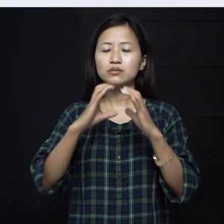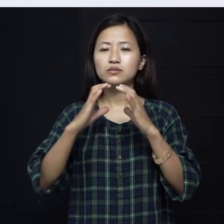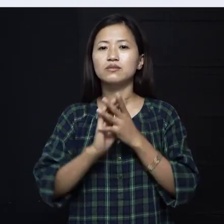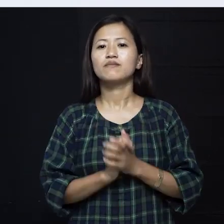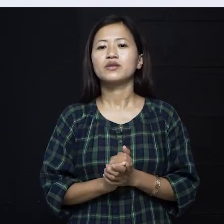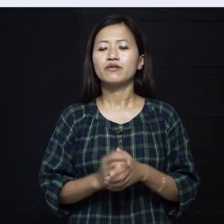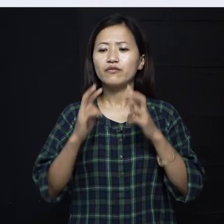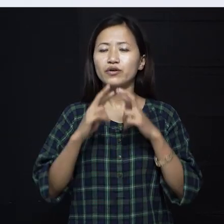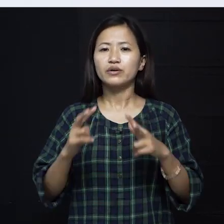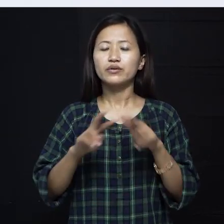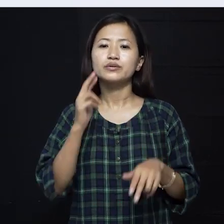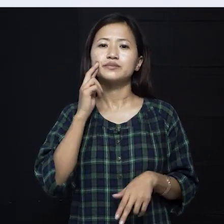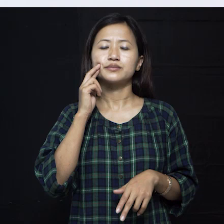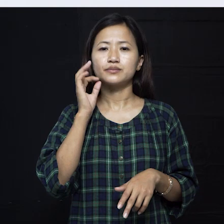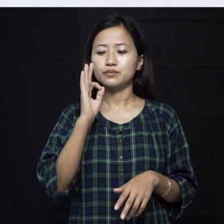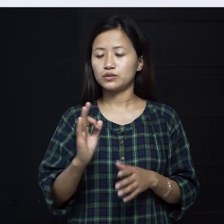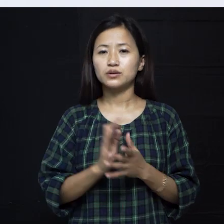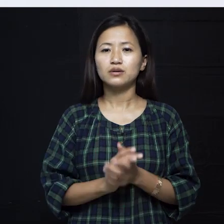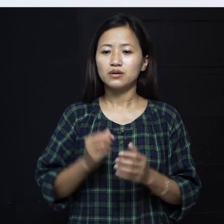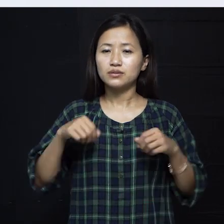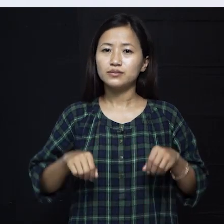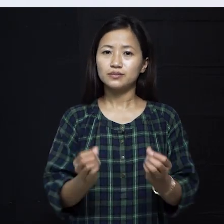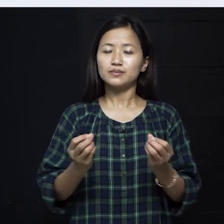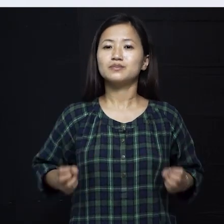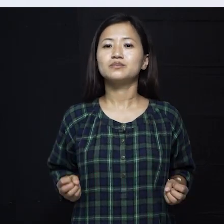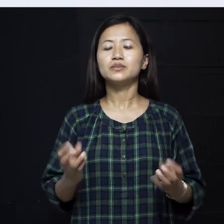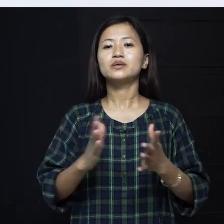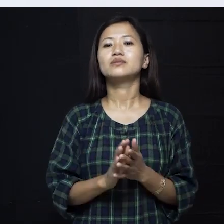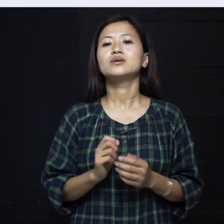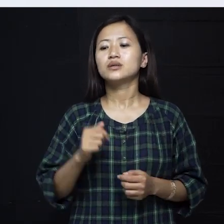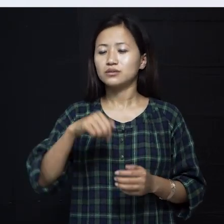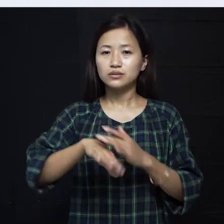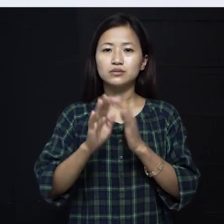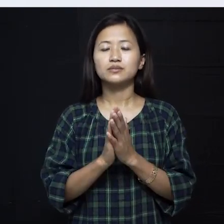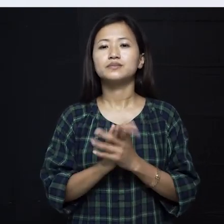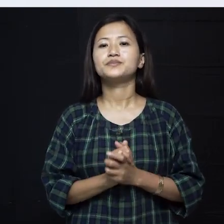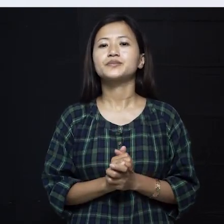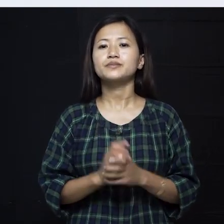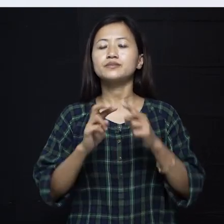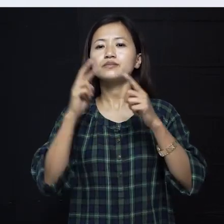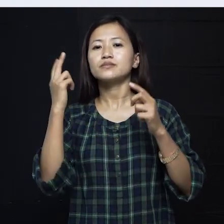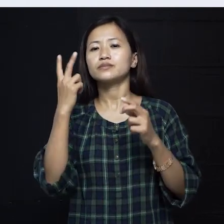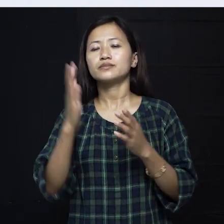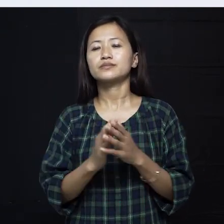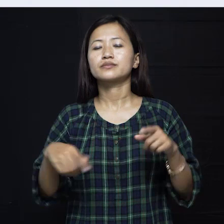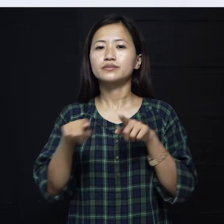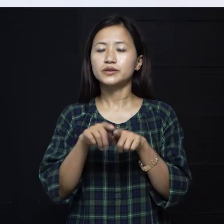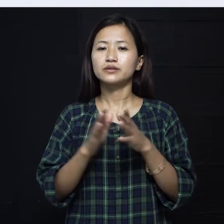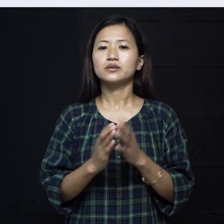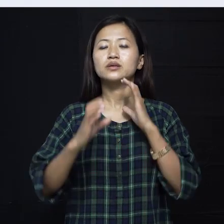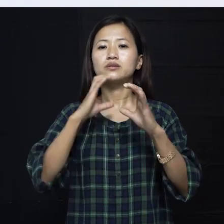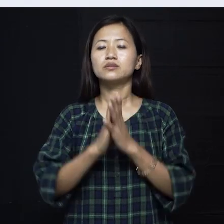it is very, very important. In the beginning, we have discussed that transport and communication have made the